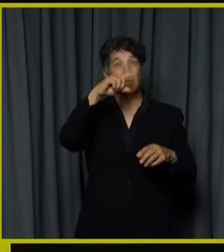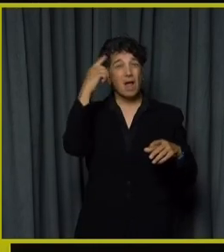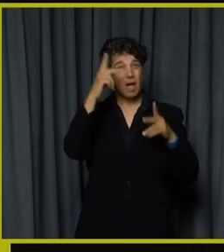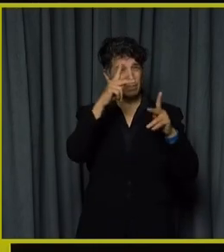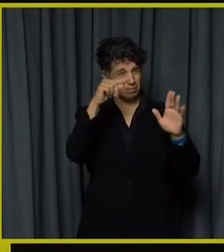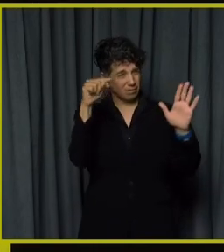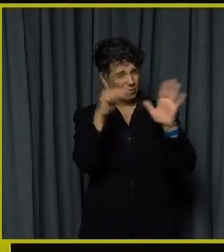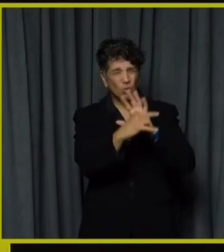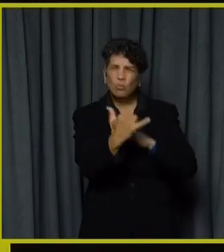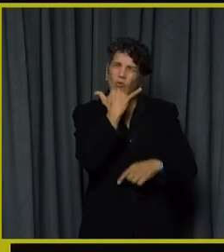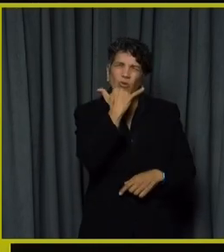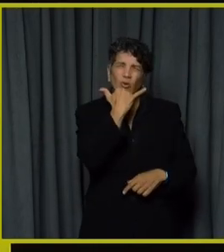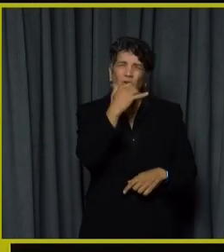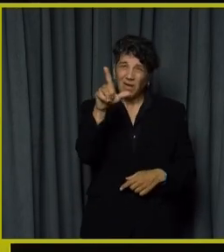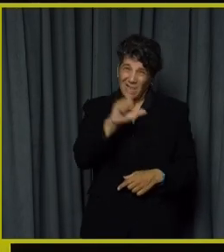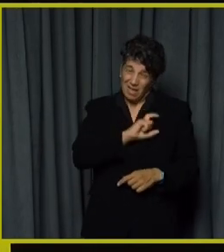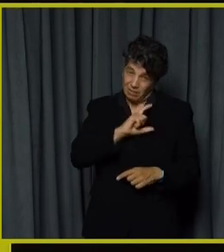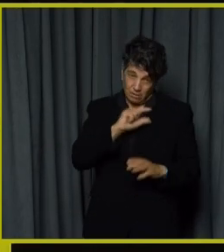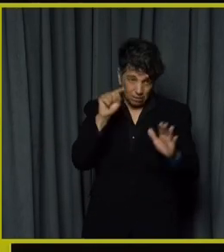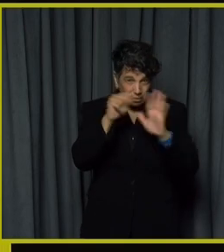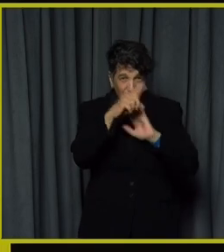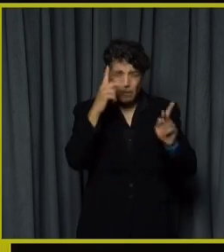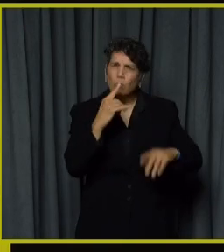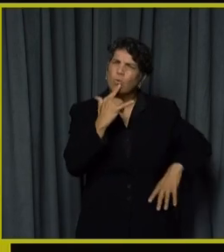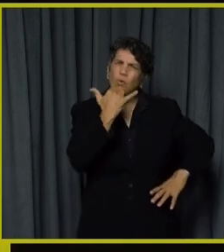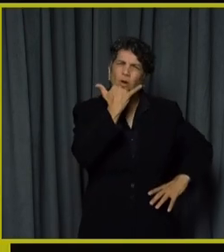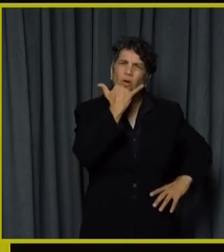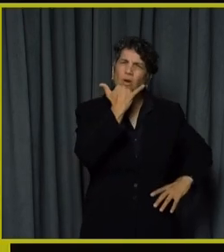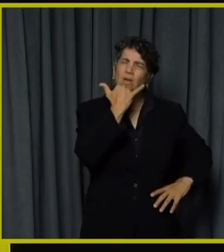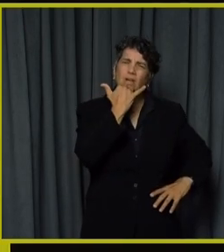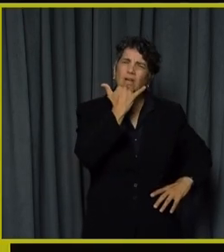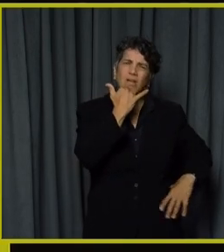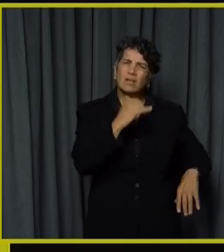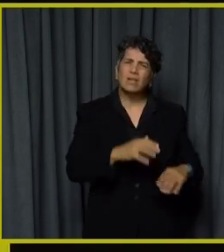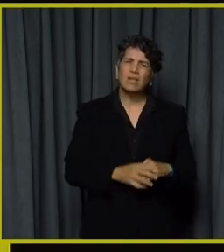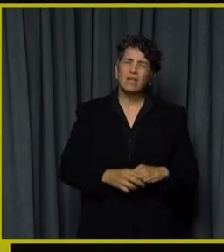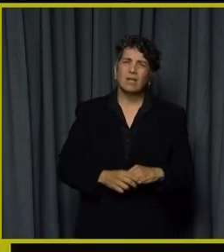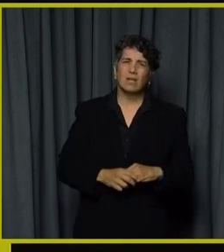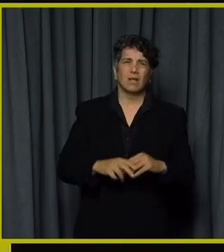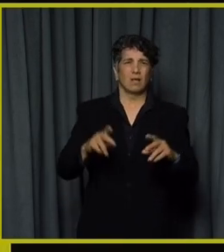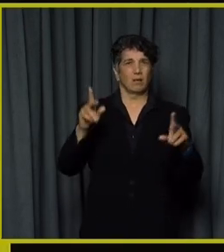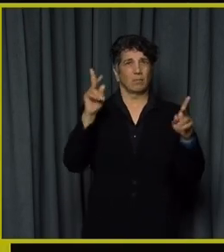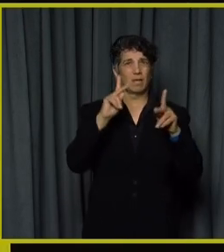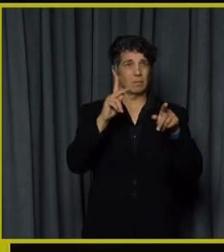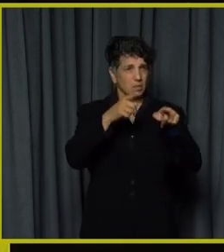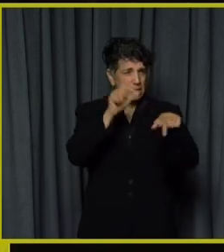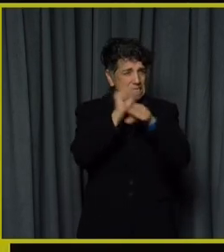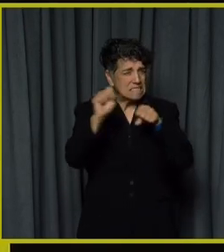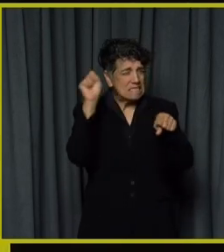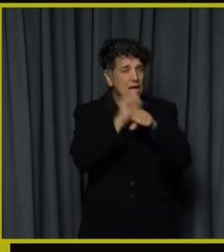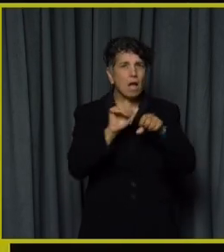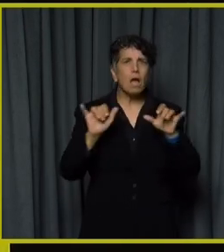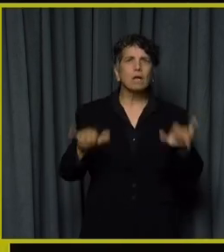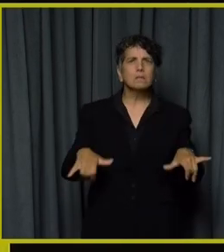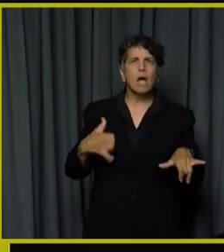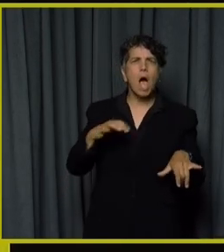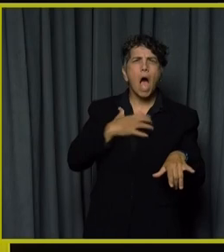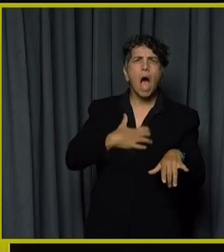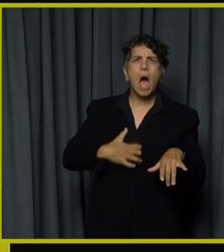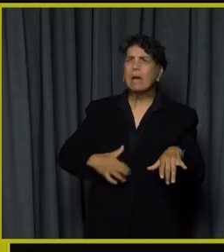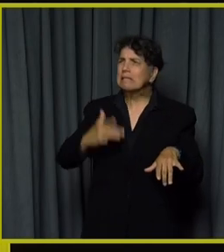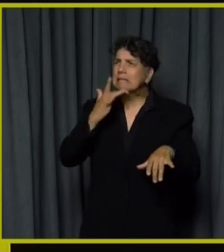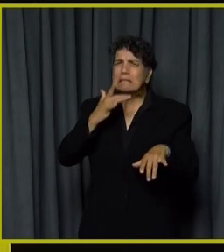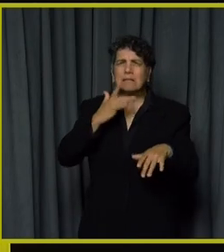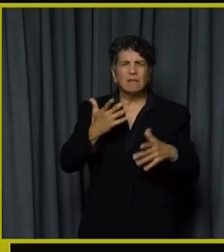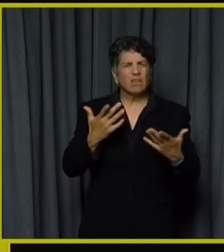is wrong for people to work for starvation wages. It is wrong to go to war. It is wrong to poison children